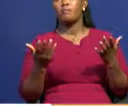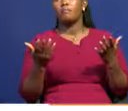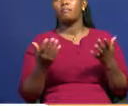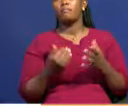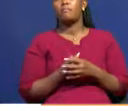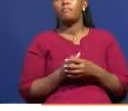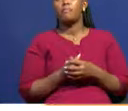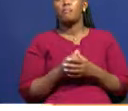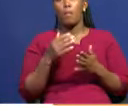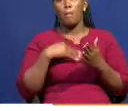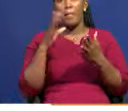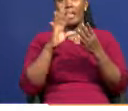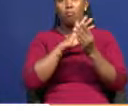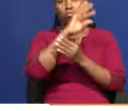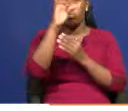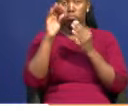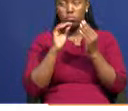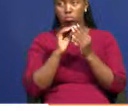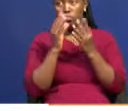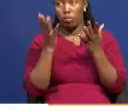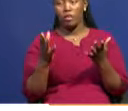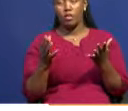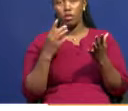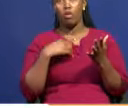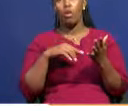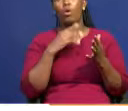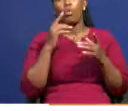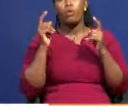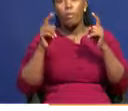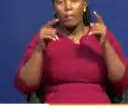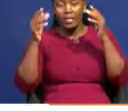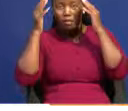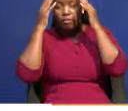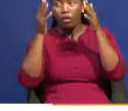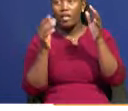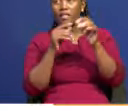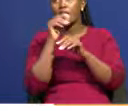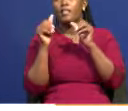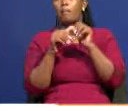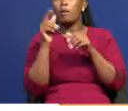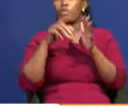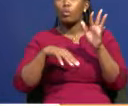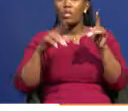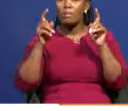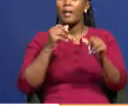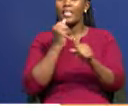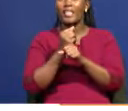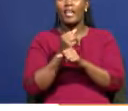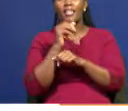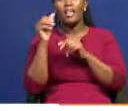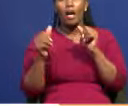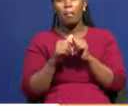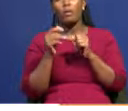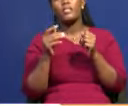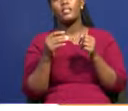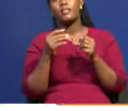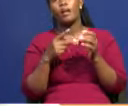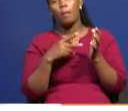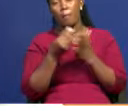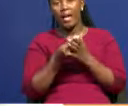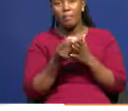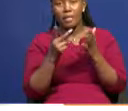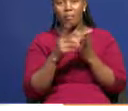my whole thing, mm-hmm. that we really need to check what you're going to do about mm-hmm. this wage bill mm-hmm. and about